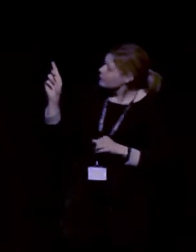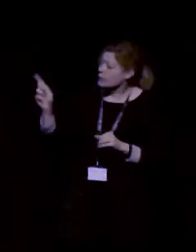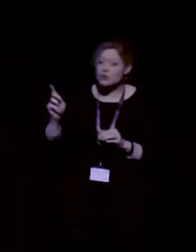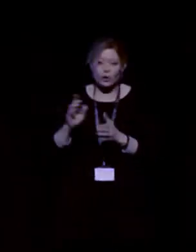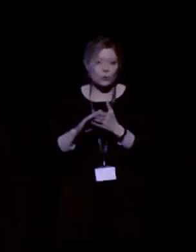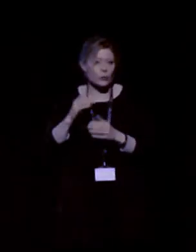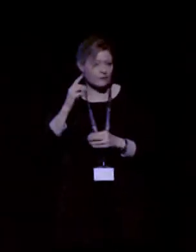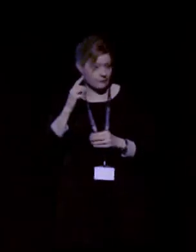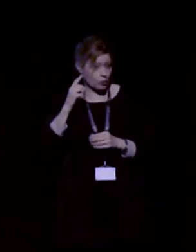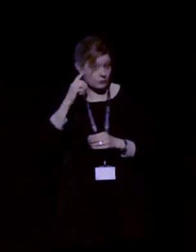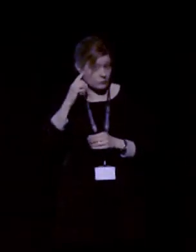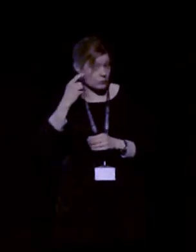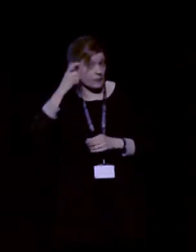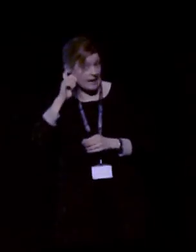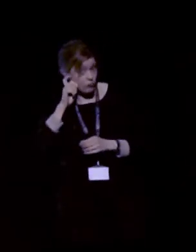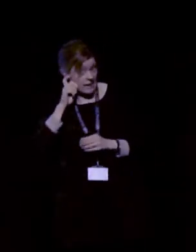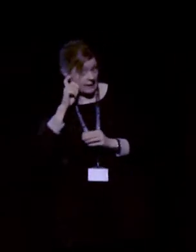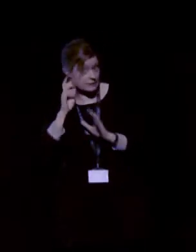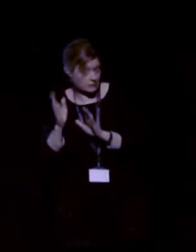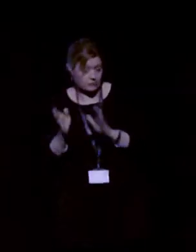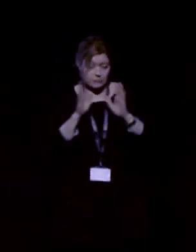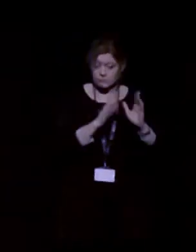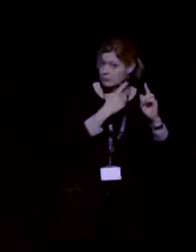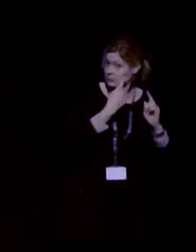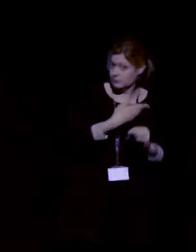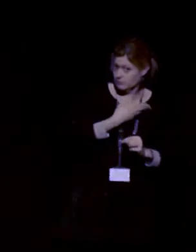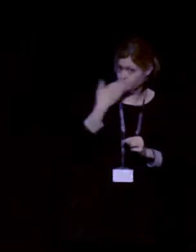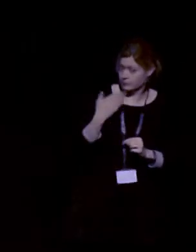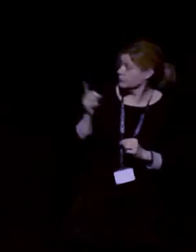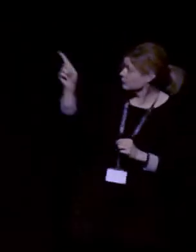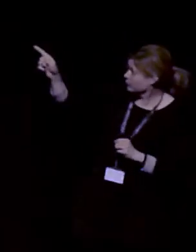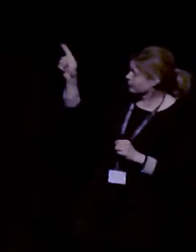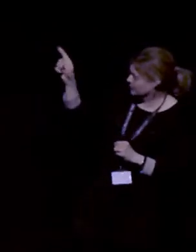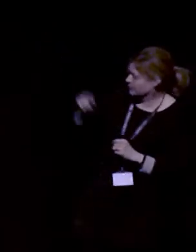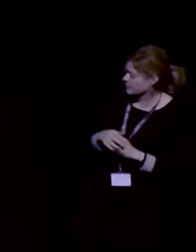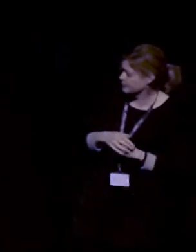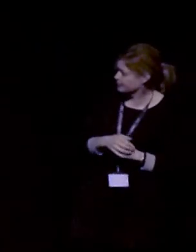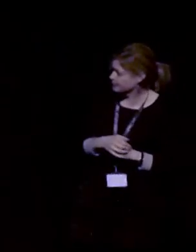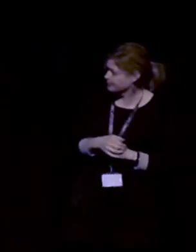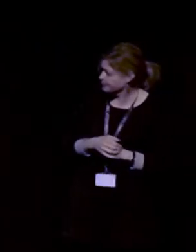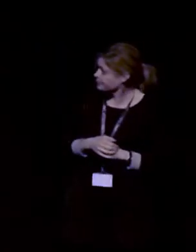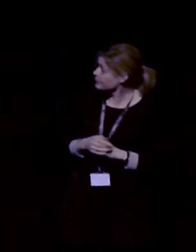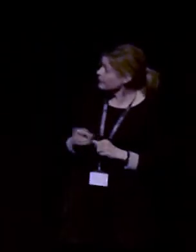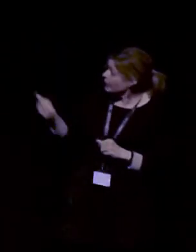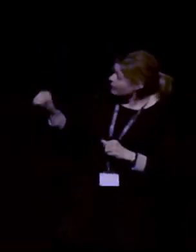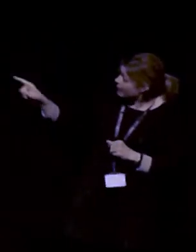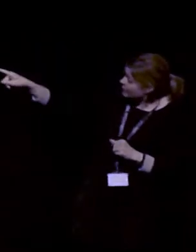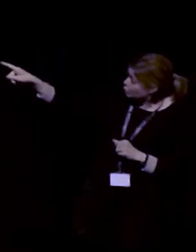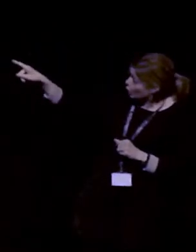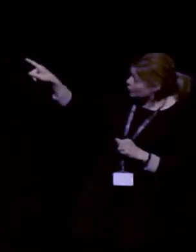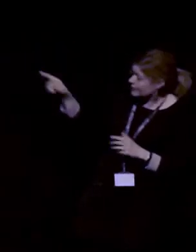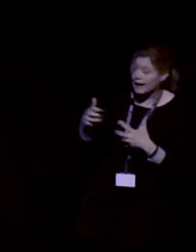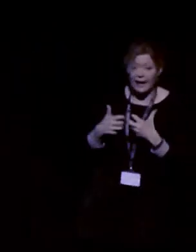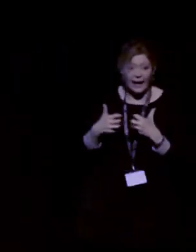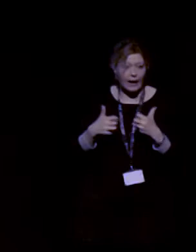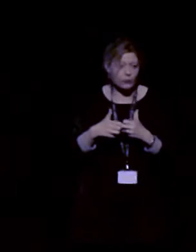didn't get the hearing aid. And this is showing the change in loudness.